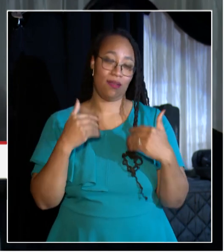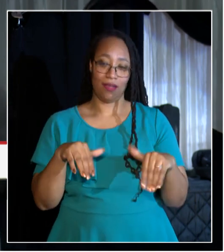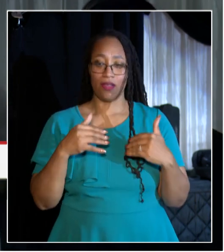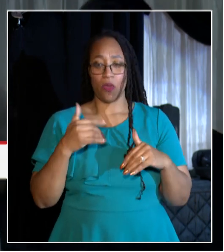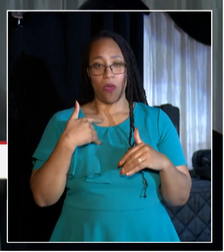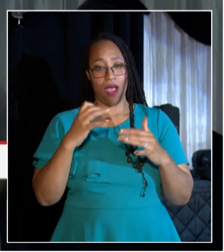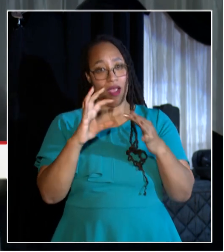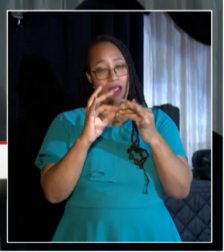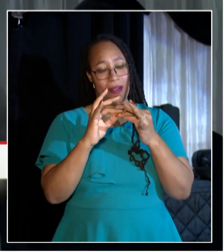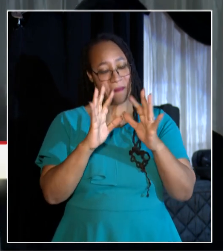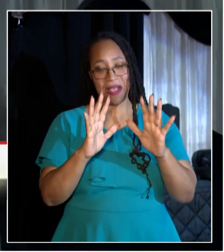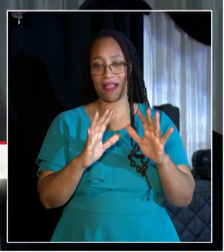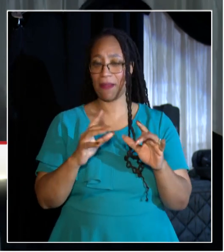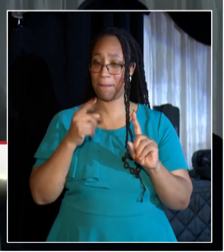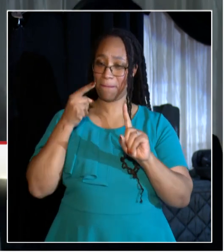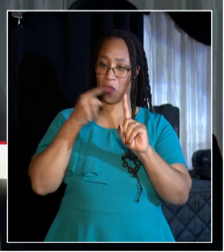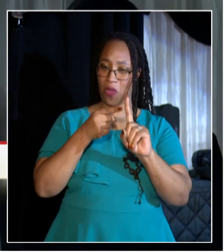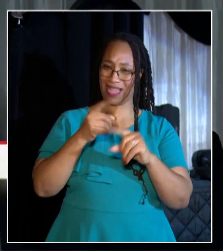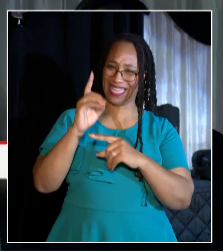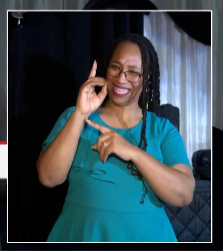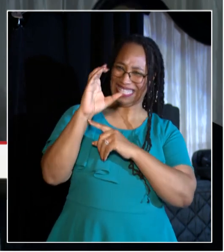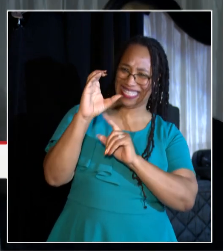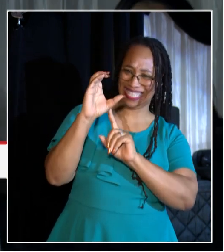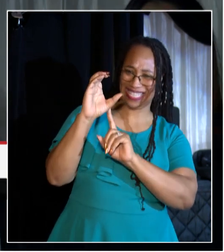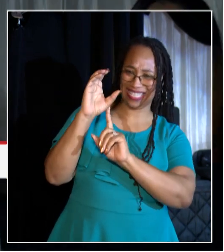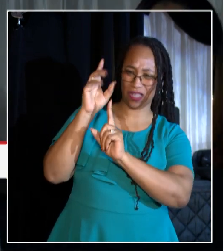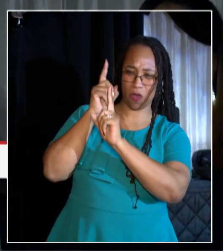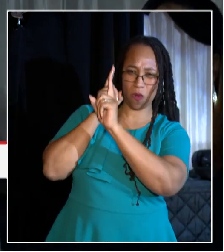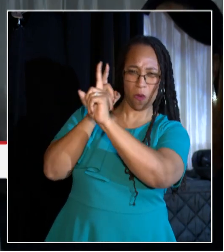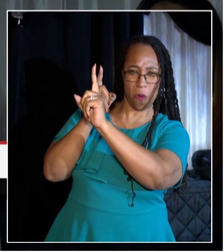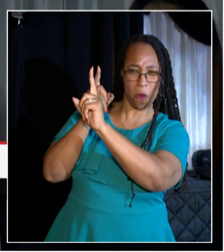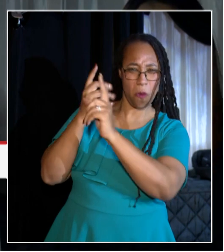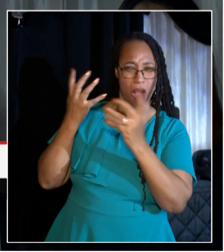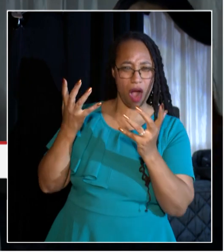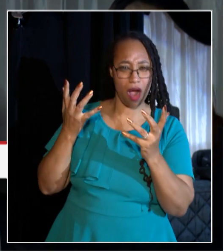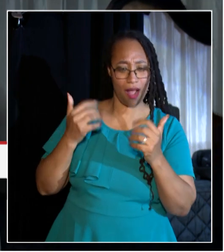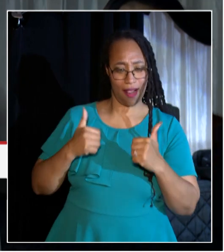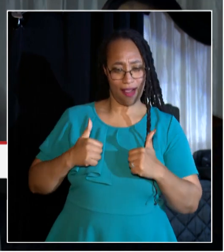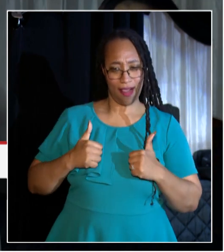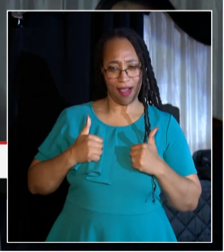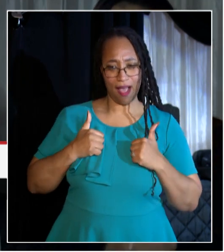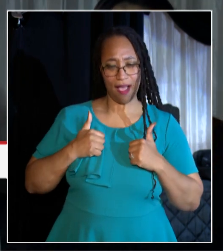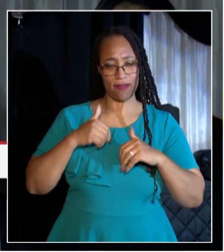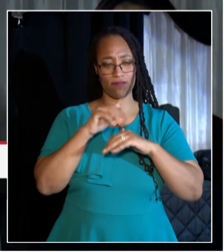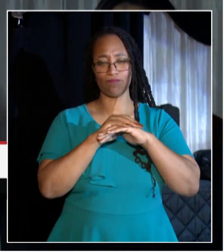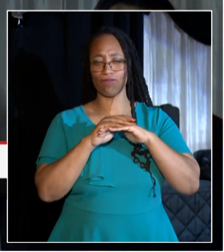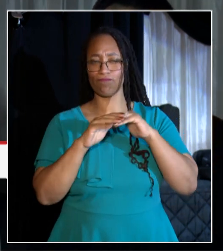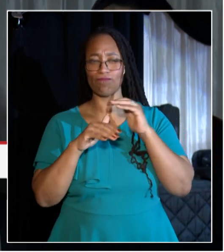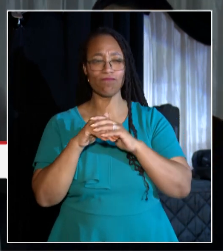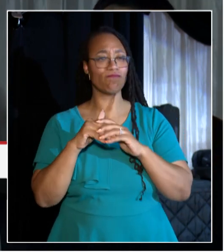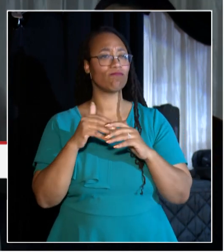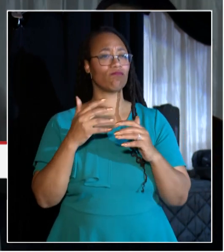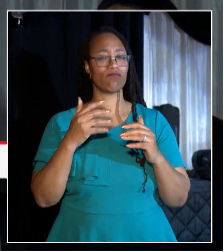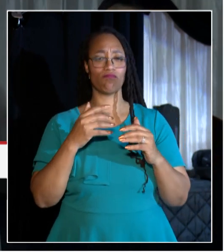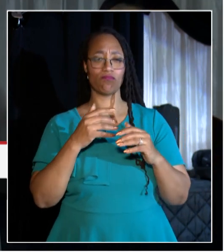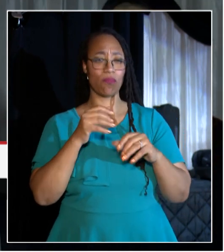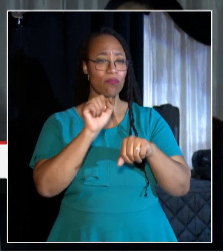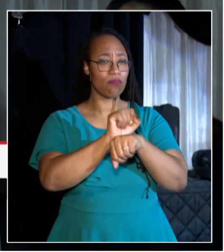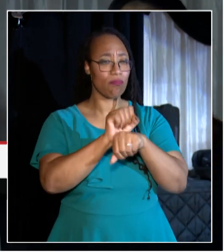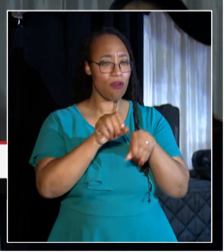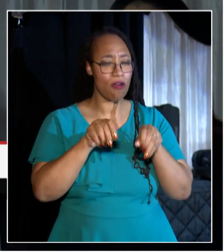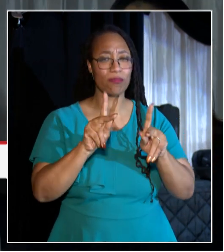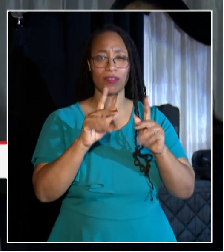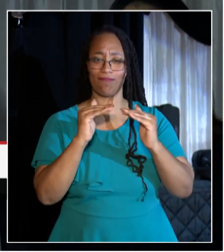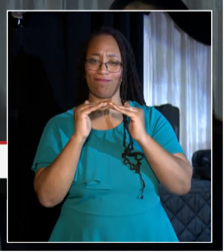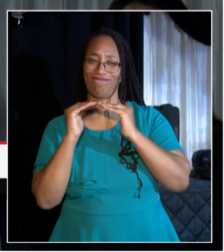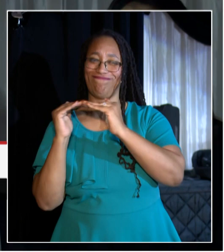every Washingtonian possible. We want everybody to be able to use their talents to the best of